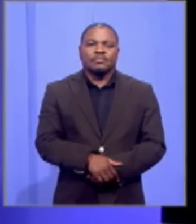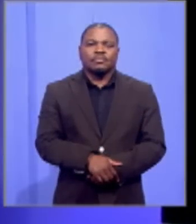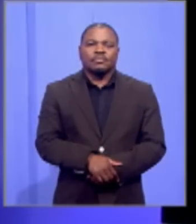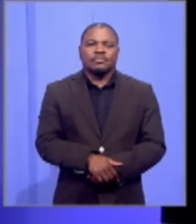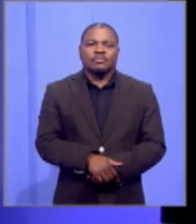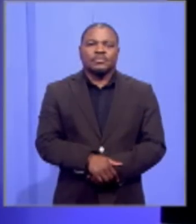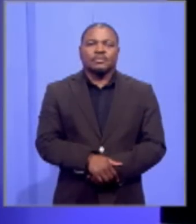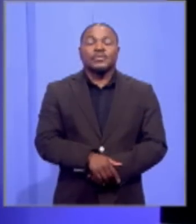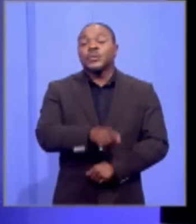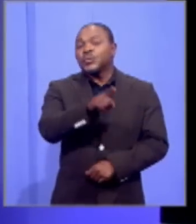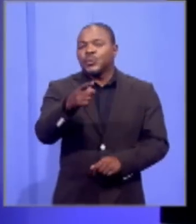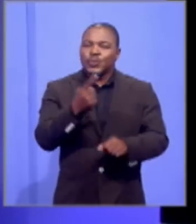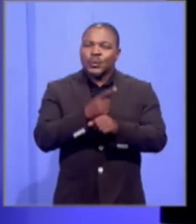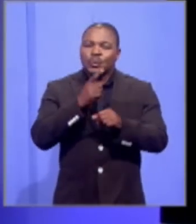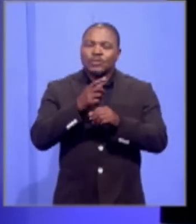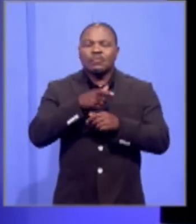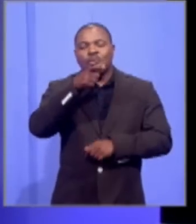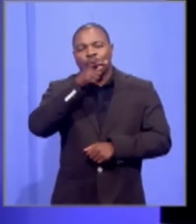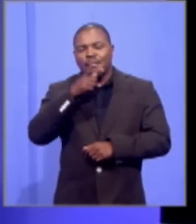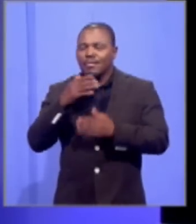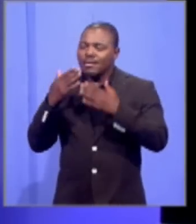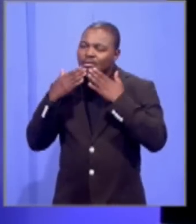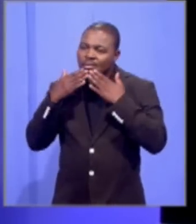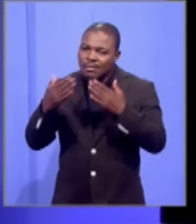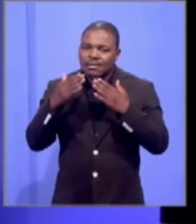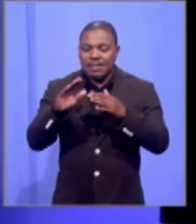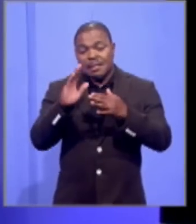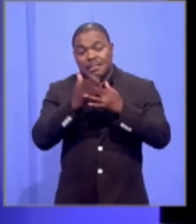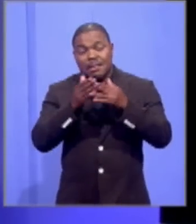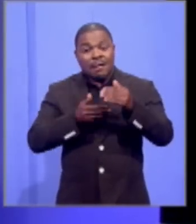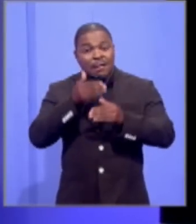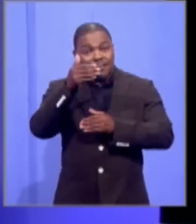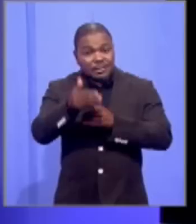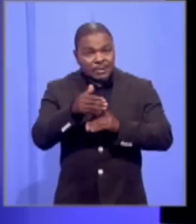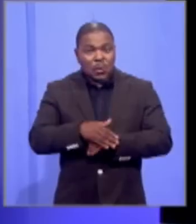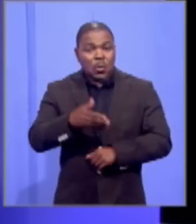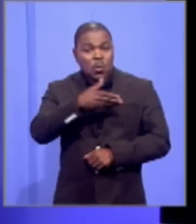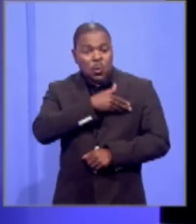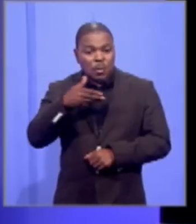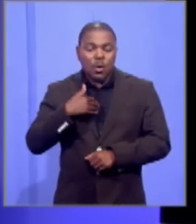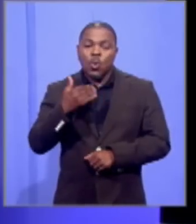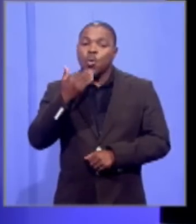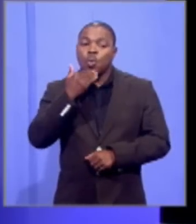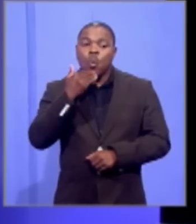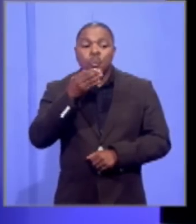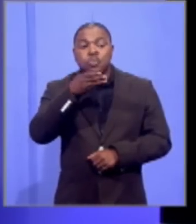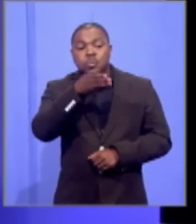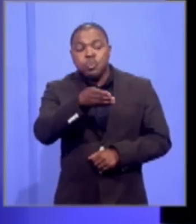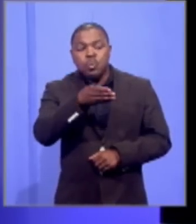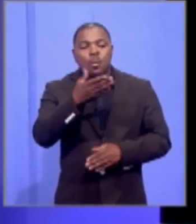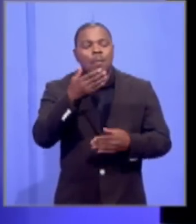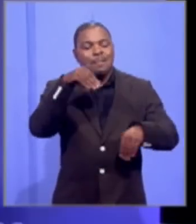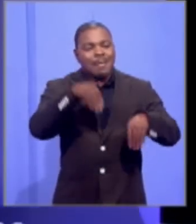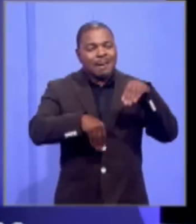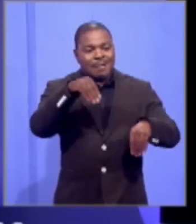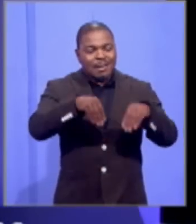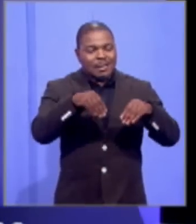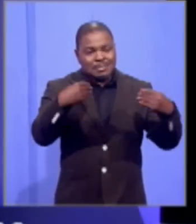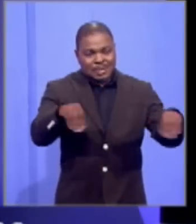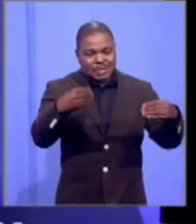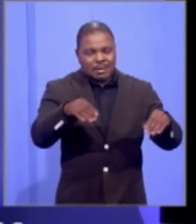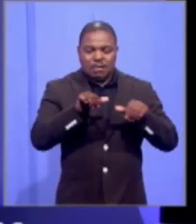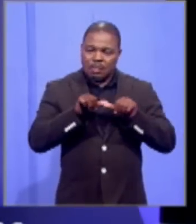Re leboga maikutlo a lena ka mehla ge re boa mabenkeleng basadi bao ba lego ka lekaleng la meepo ba tšwela